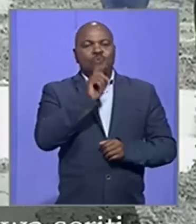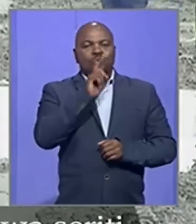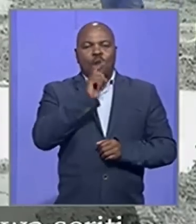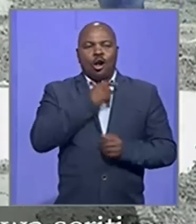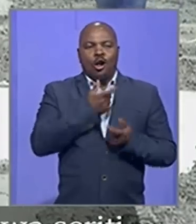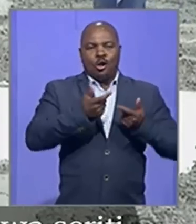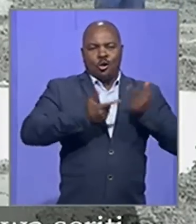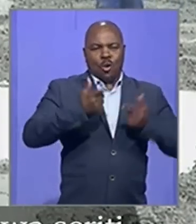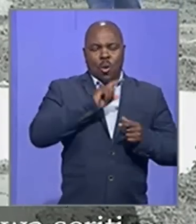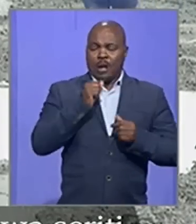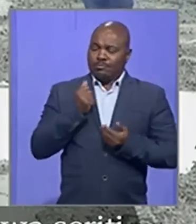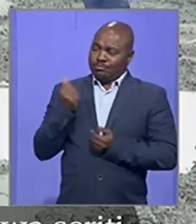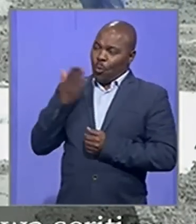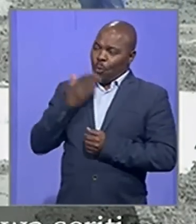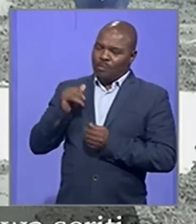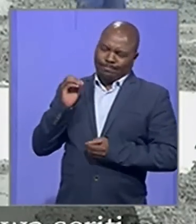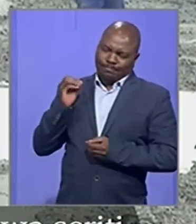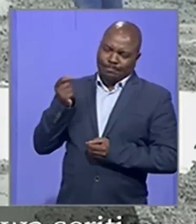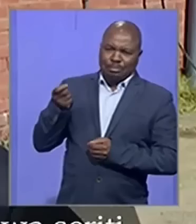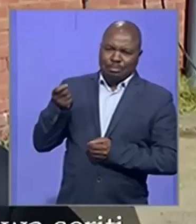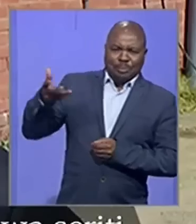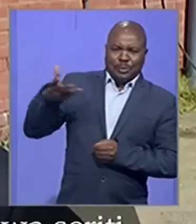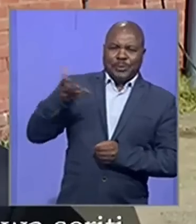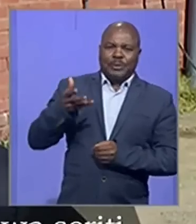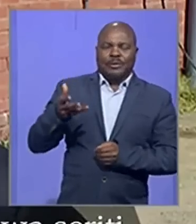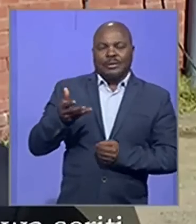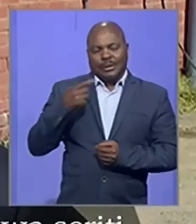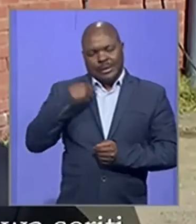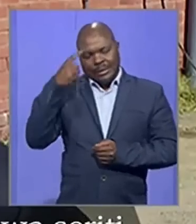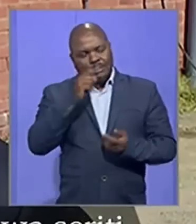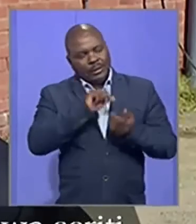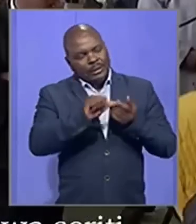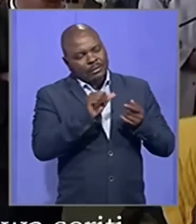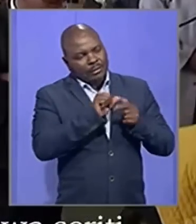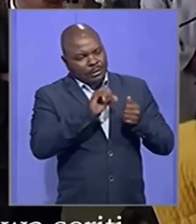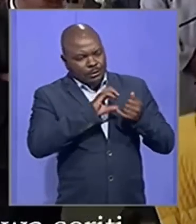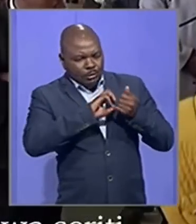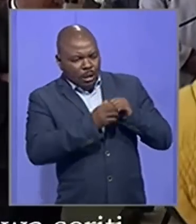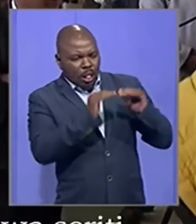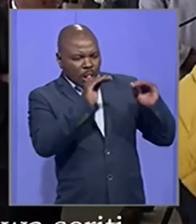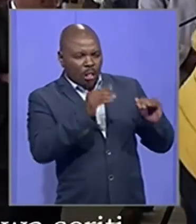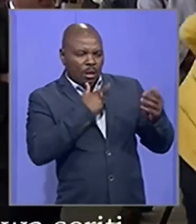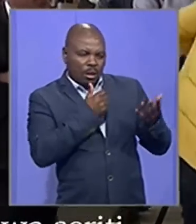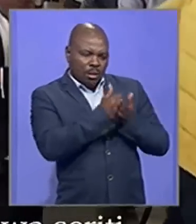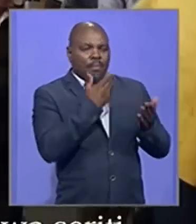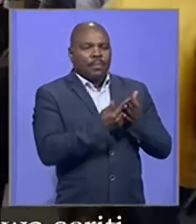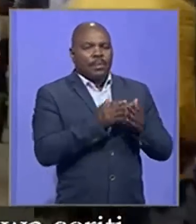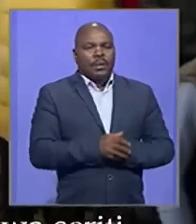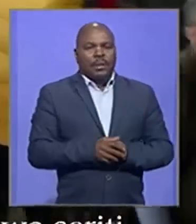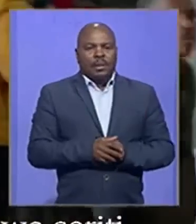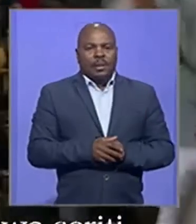of substance of money, which we say, no, let's find a way to compromise and settle what we can possibly do.